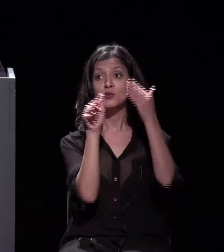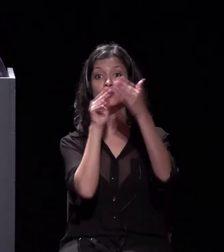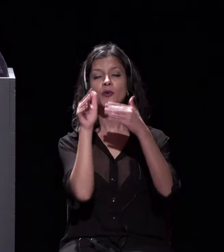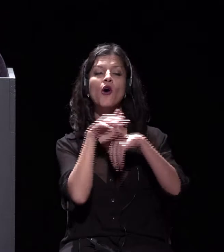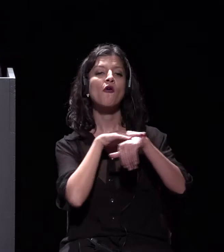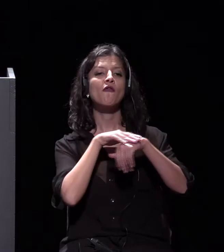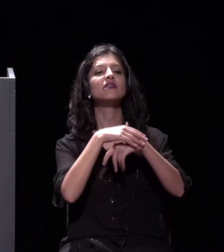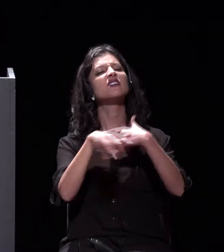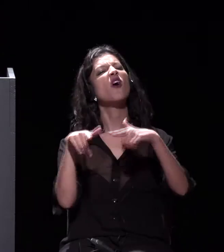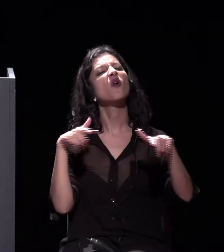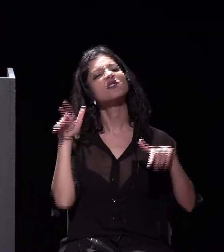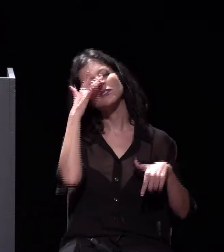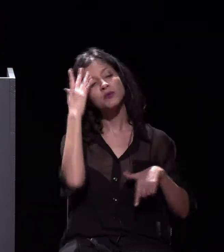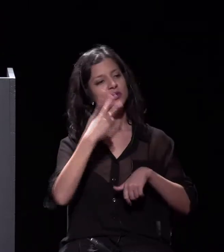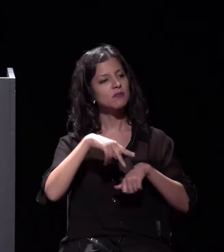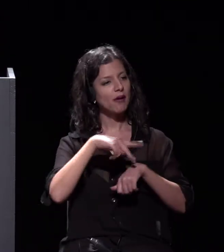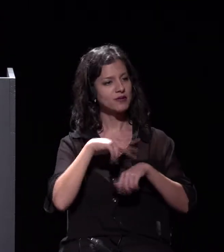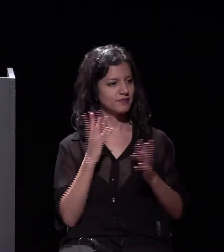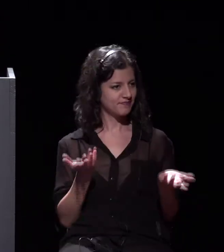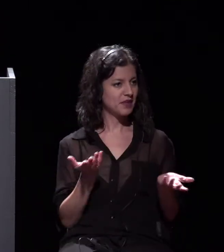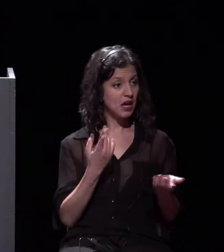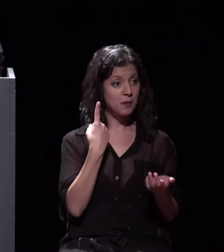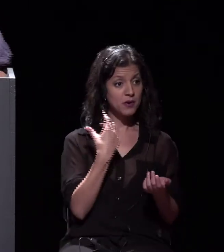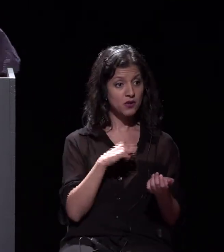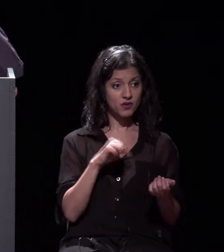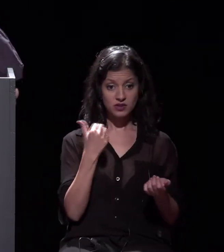since 1969, Georges Rivière and Yvonne Odon, who were